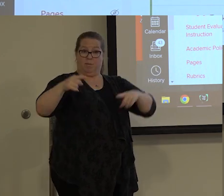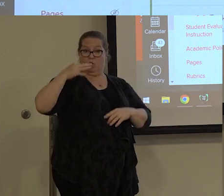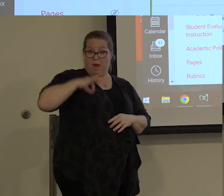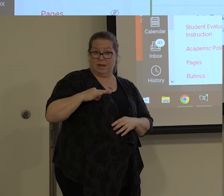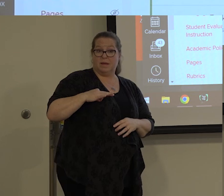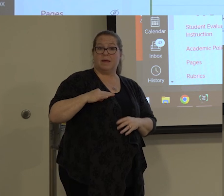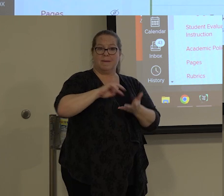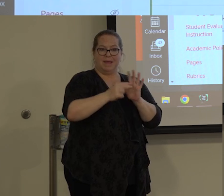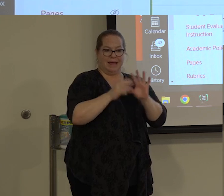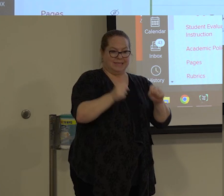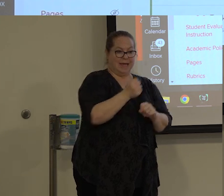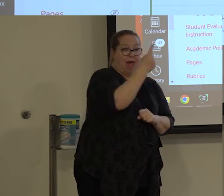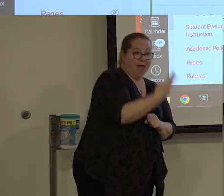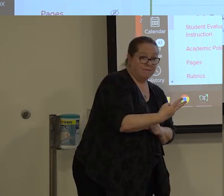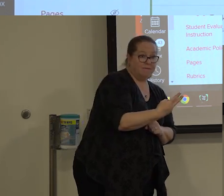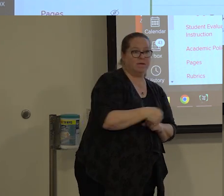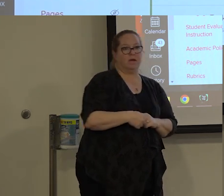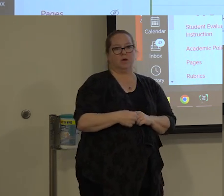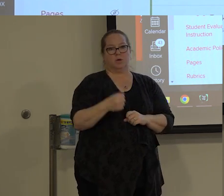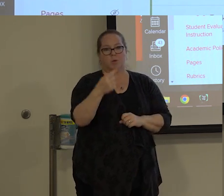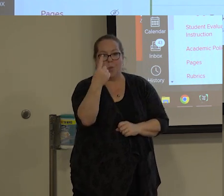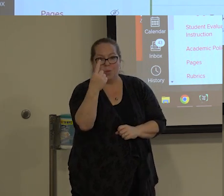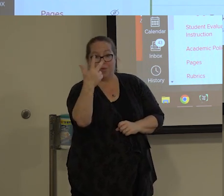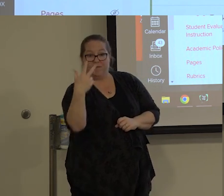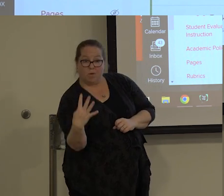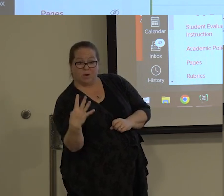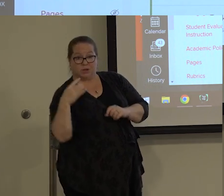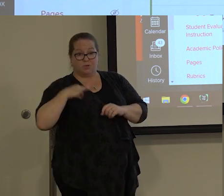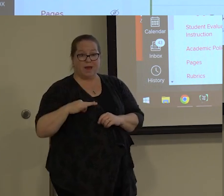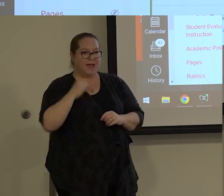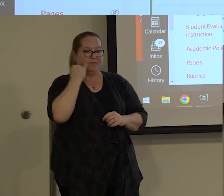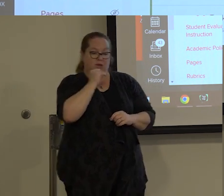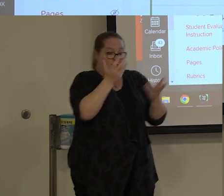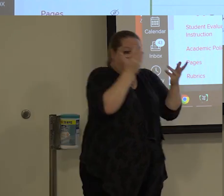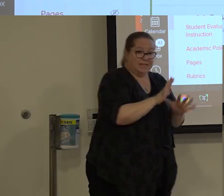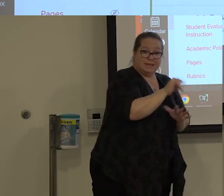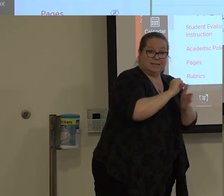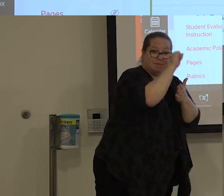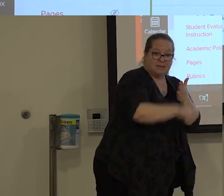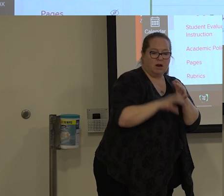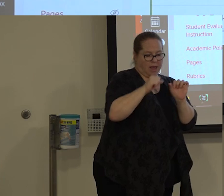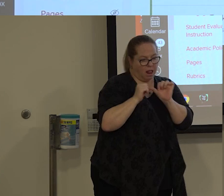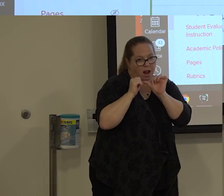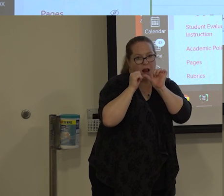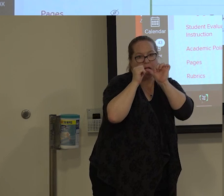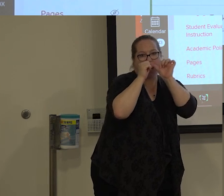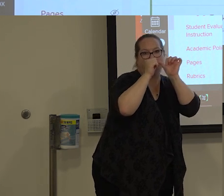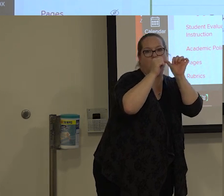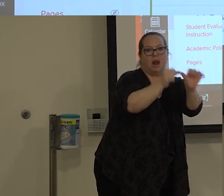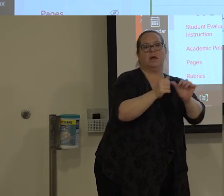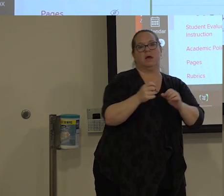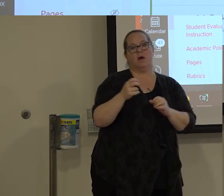half or 3/4 or an entire course in a given semester. And if they don't finish it in that semester, they can complete it later